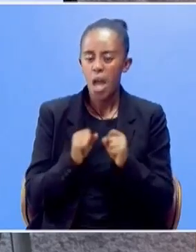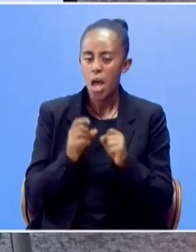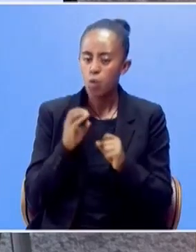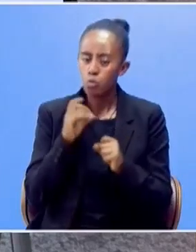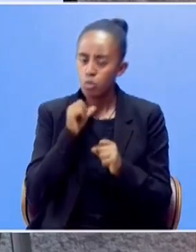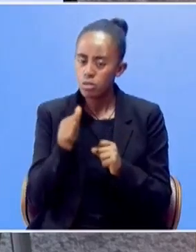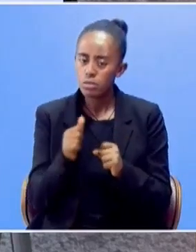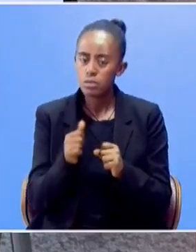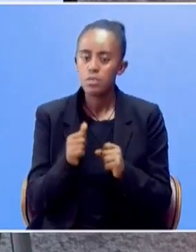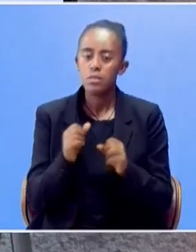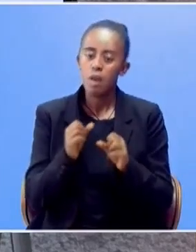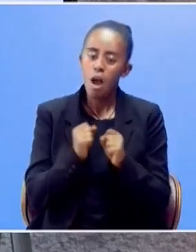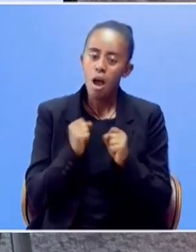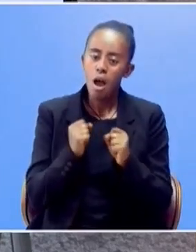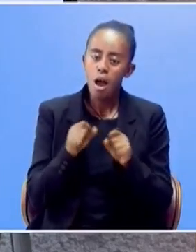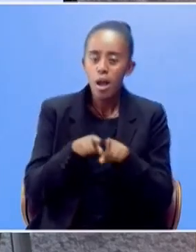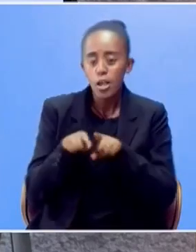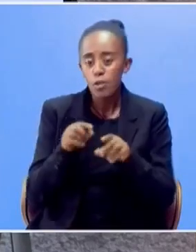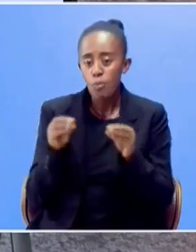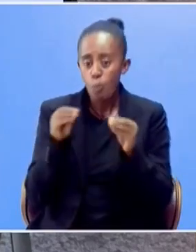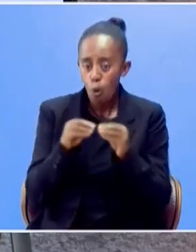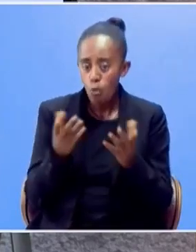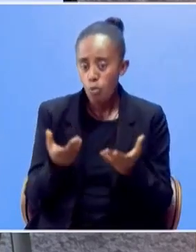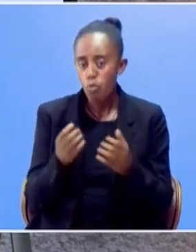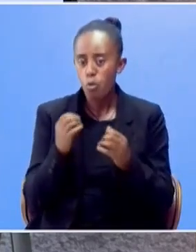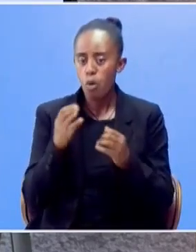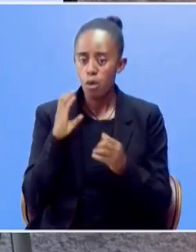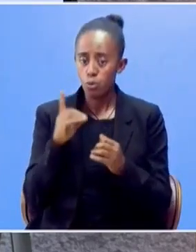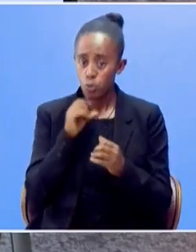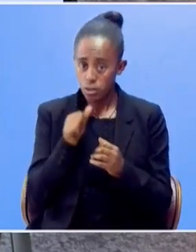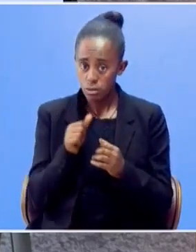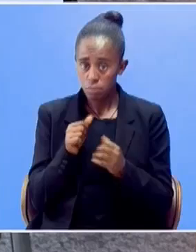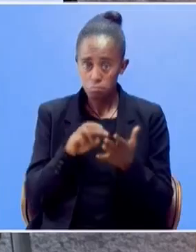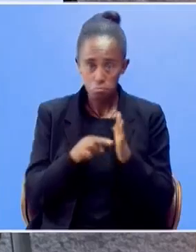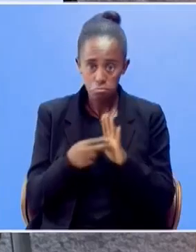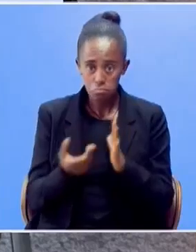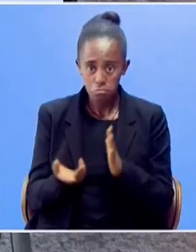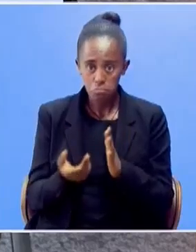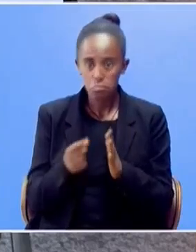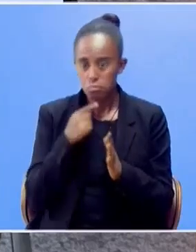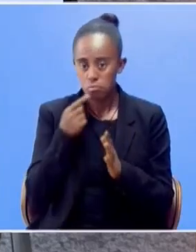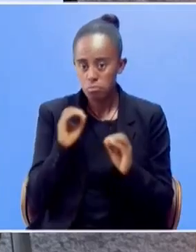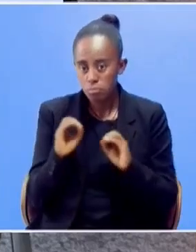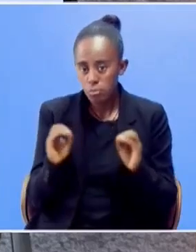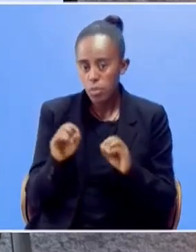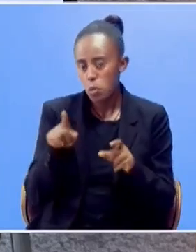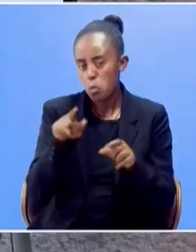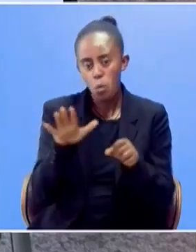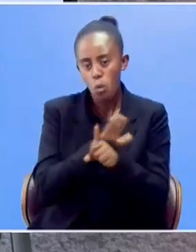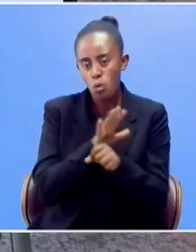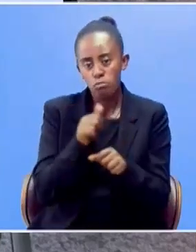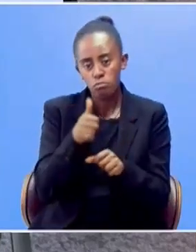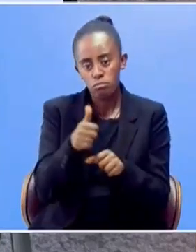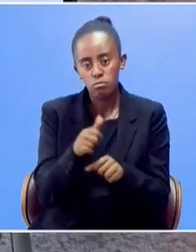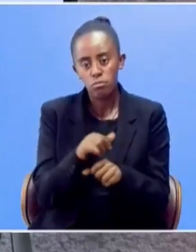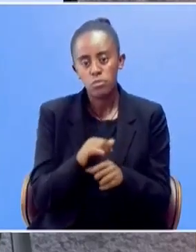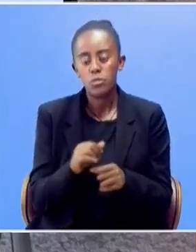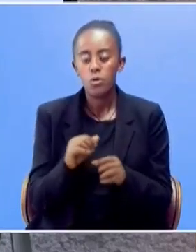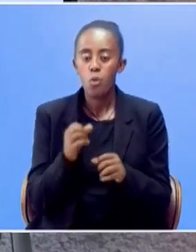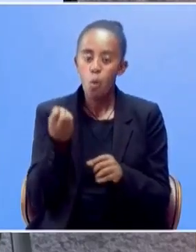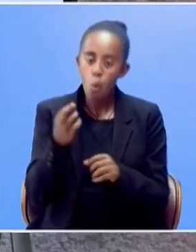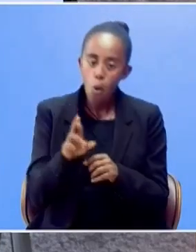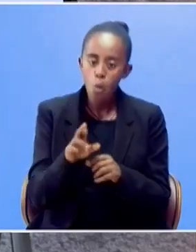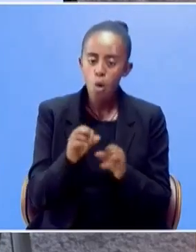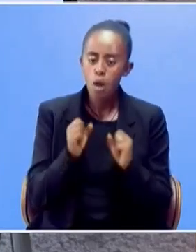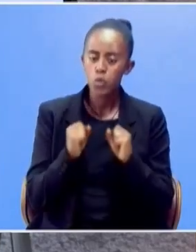or I couldn't agree more. You see, I couldn't agree more, which means I have nothing to say. You have said it all right? Or